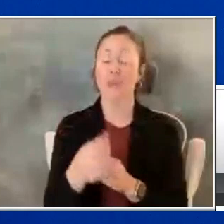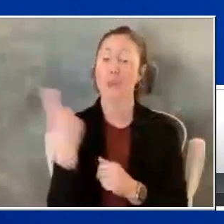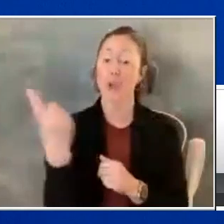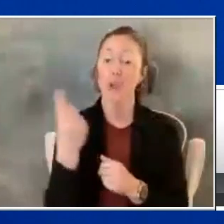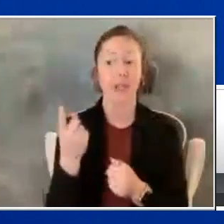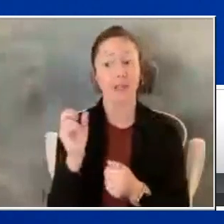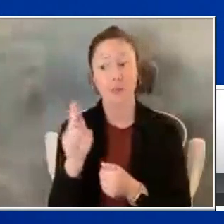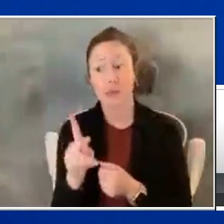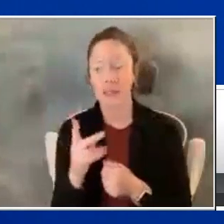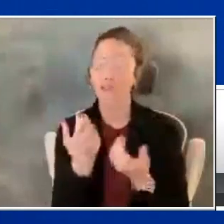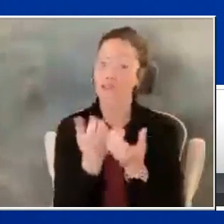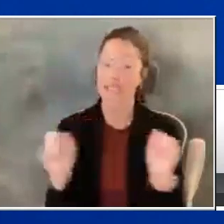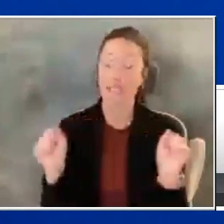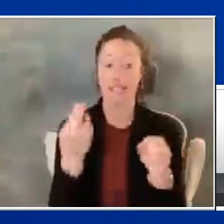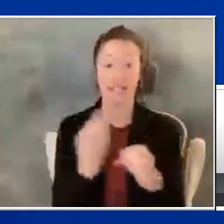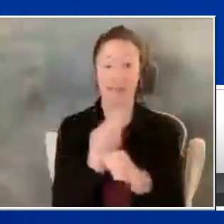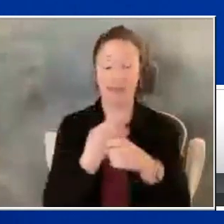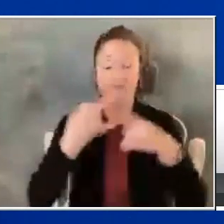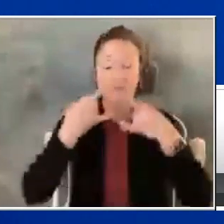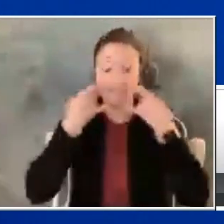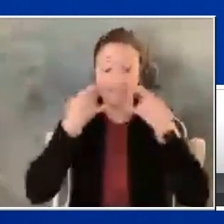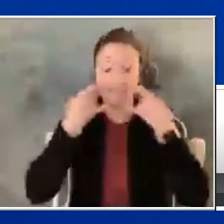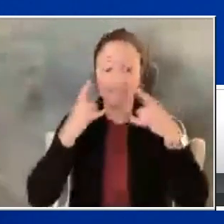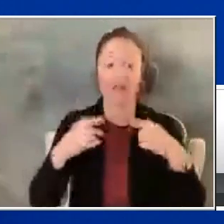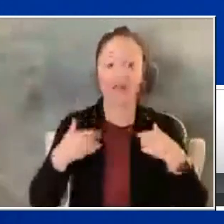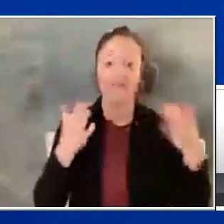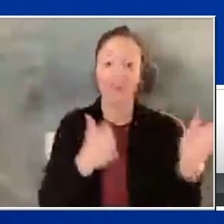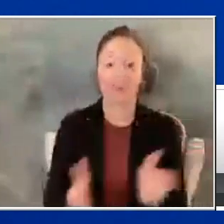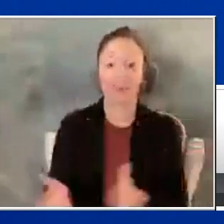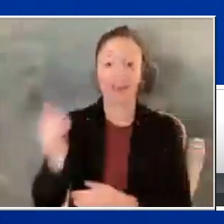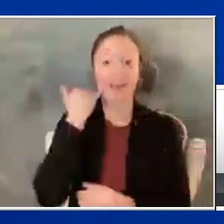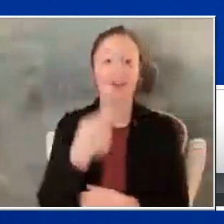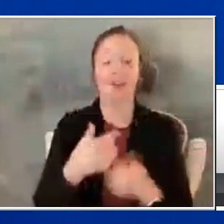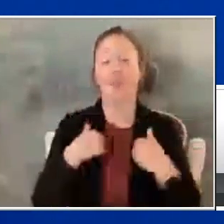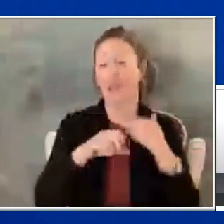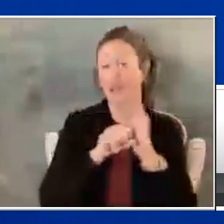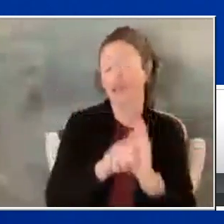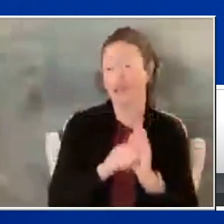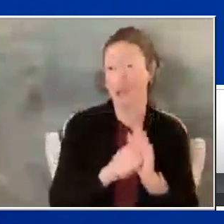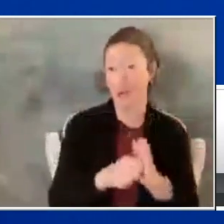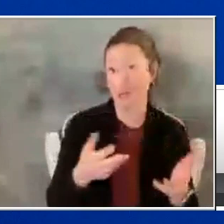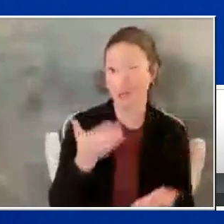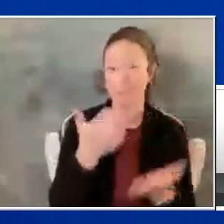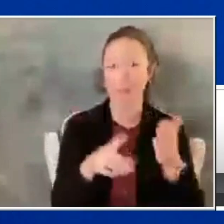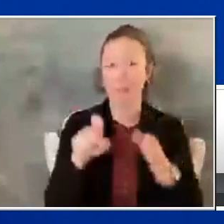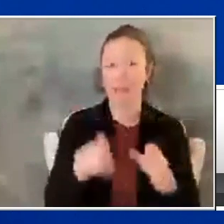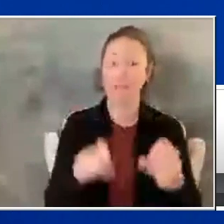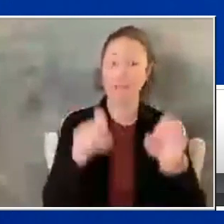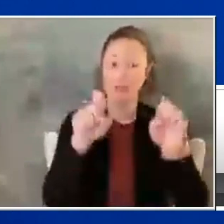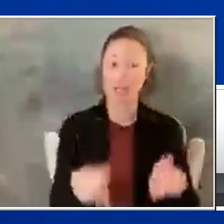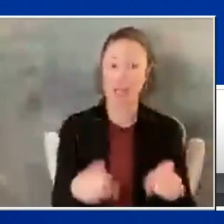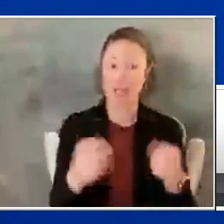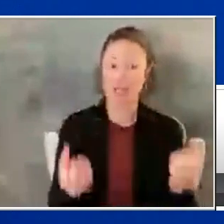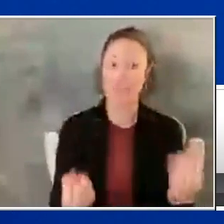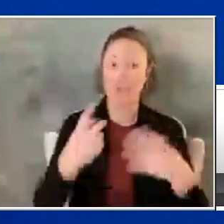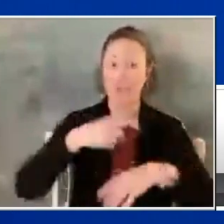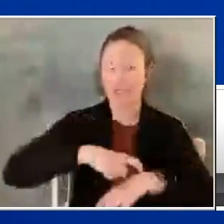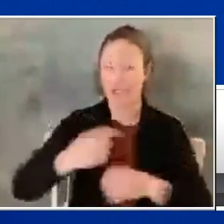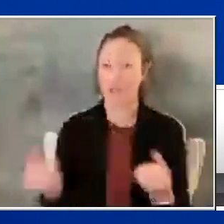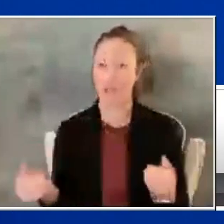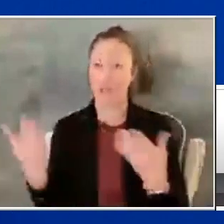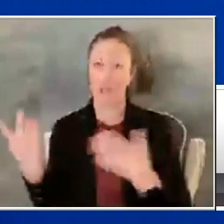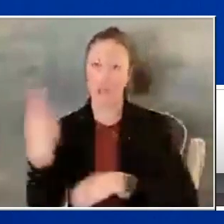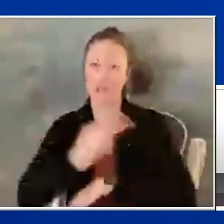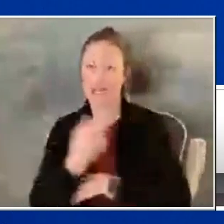wear masks, but just have a plan in place for if you do have symptoms. You may have to test multiple times on multiple days